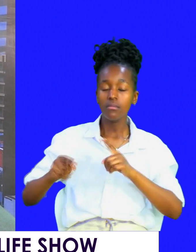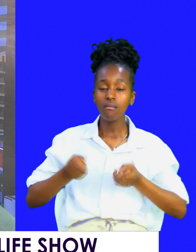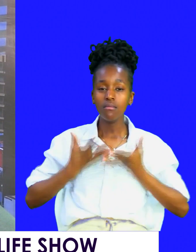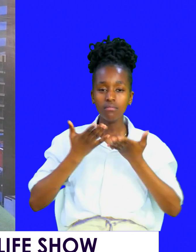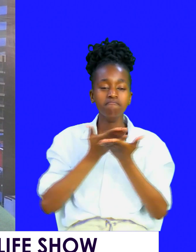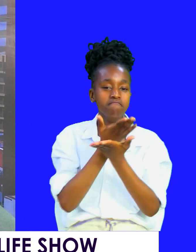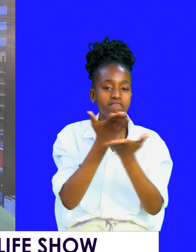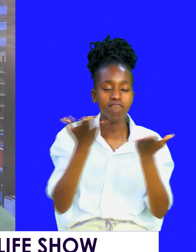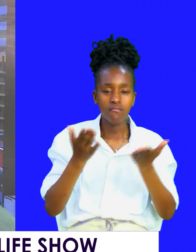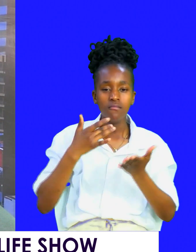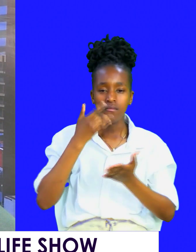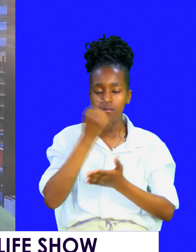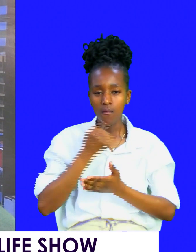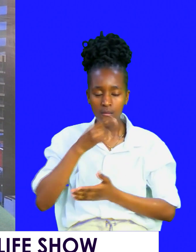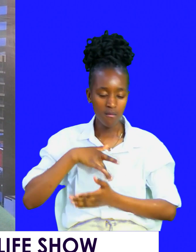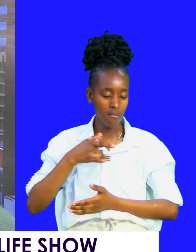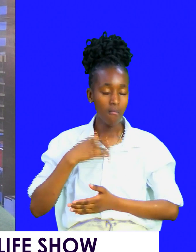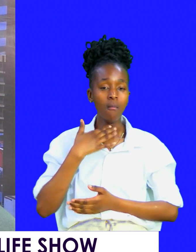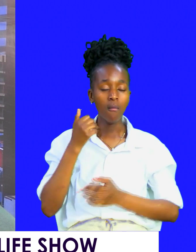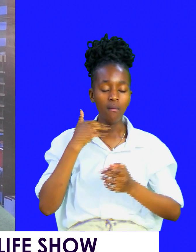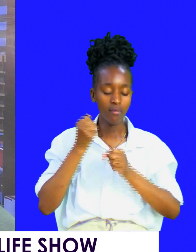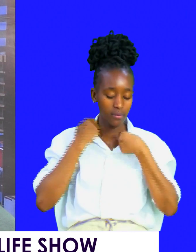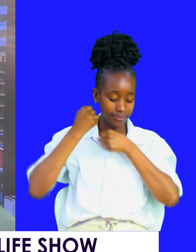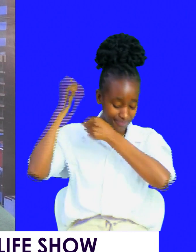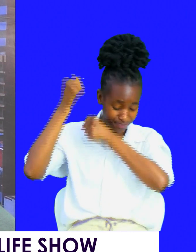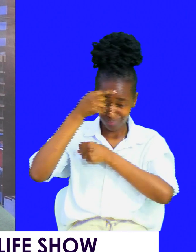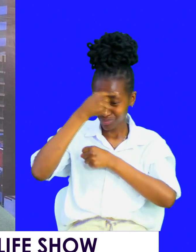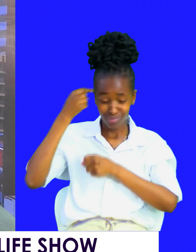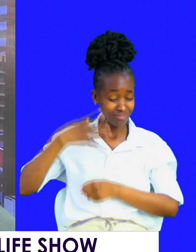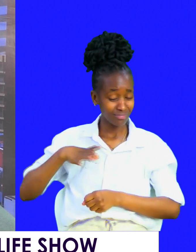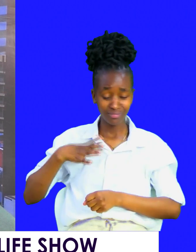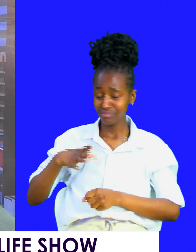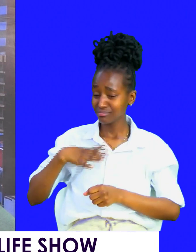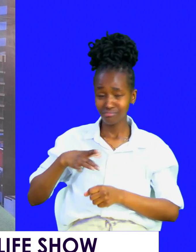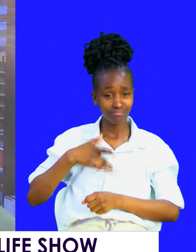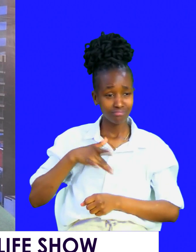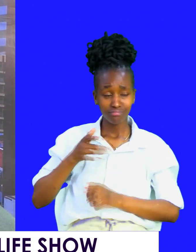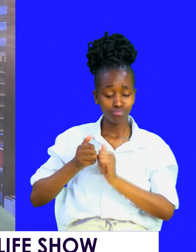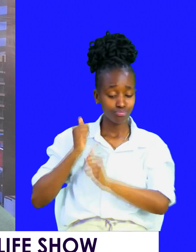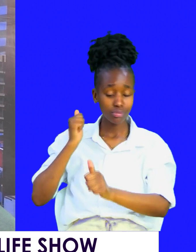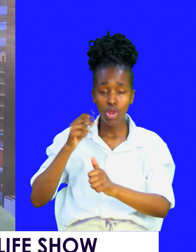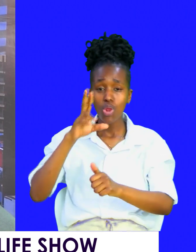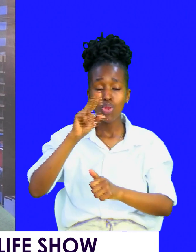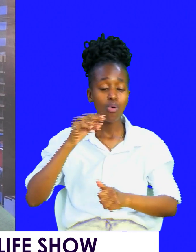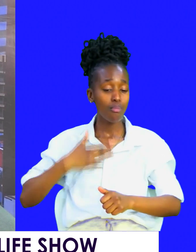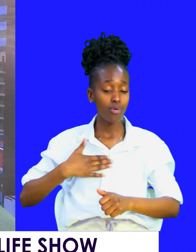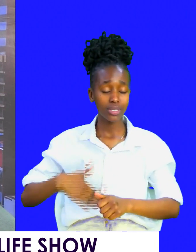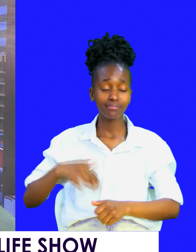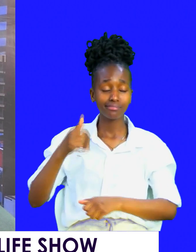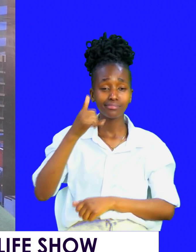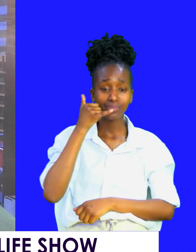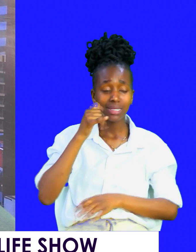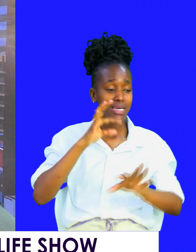who may be feeling suicidal because you feel rejected. No one seems to be calling you. When you